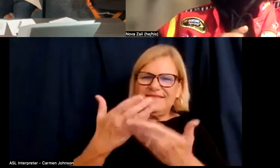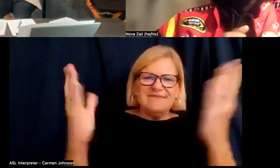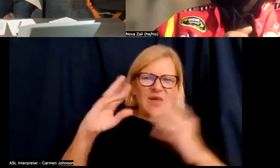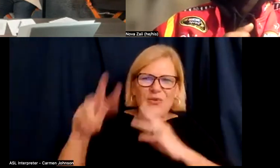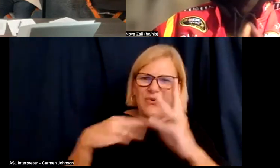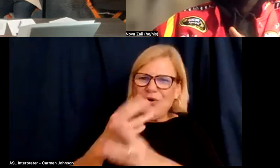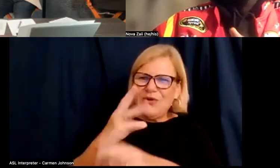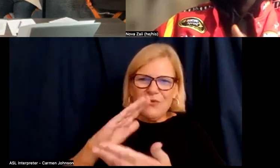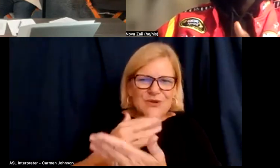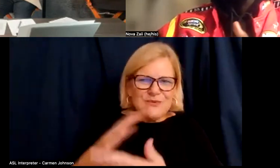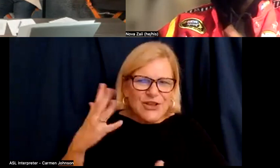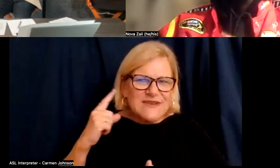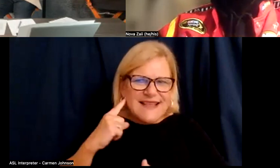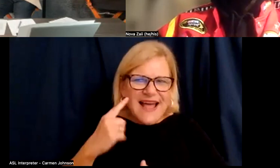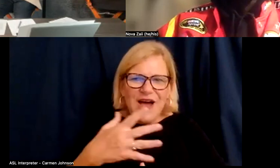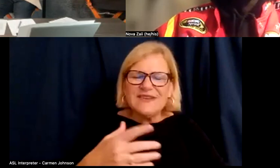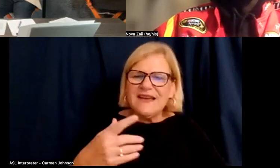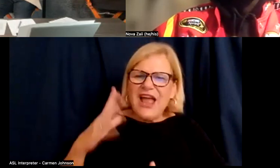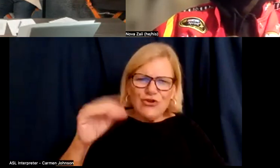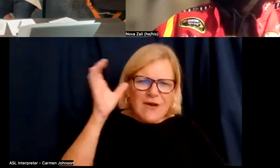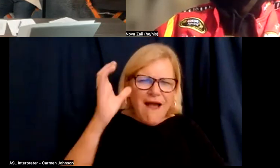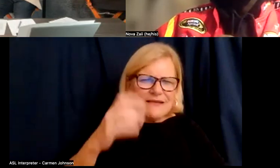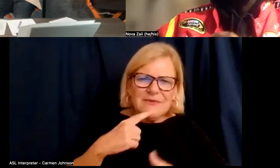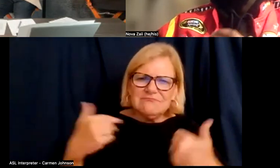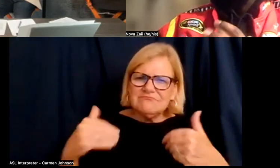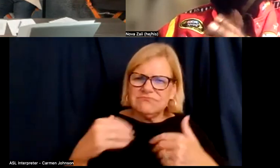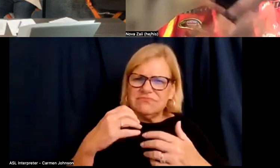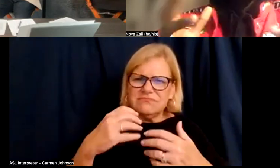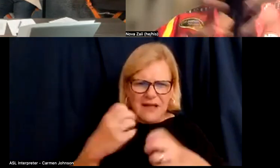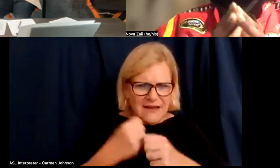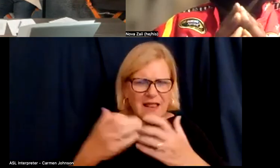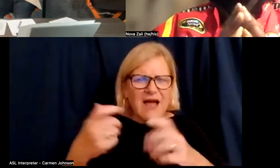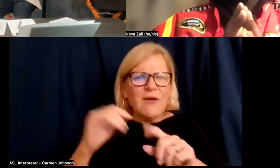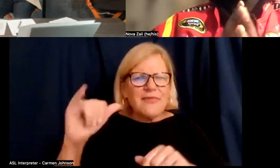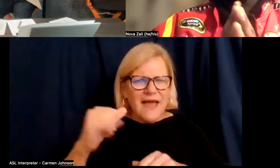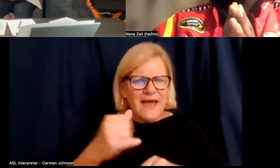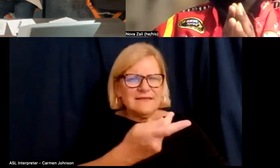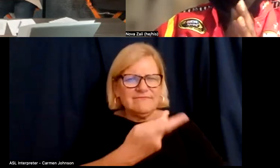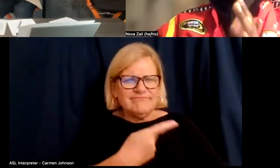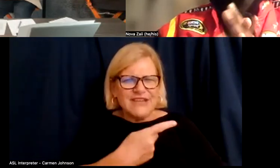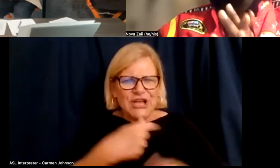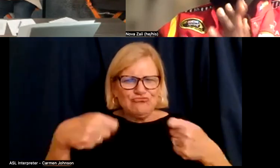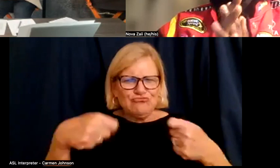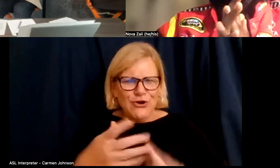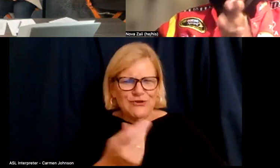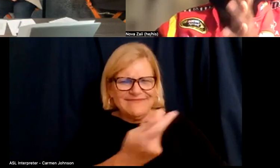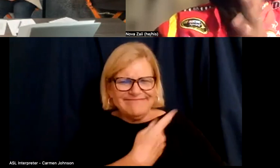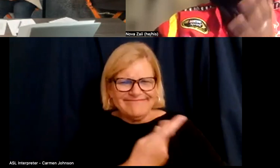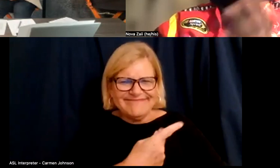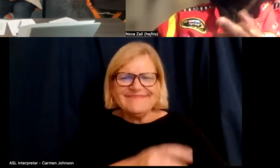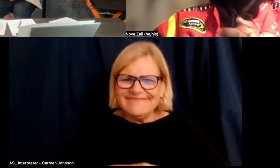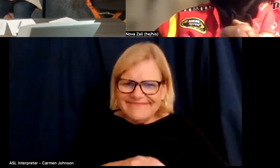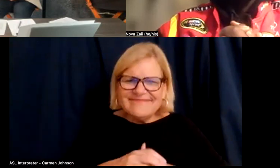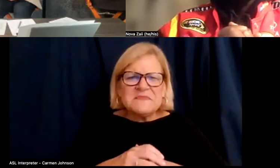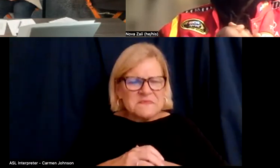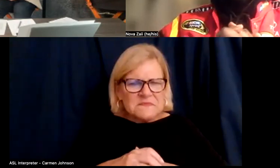and with your sound and your concepts. I really gleaned a lot from that, especially as a fellow drummer. Okay. Definitely, man.